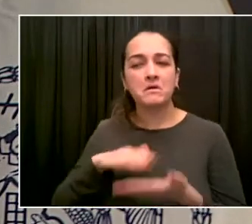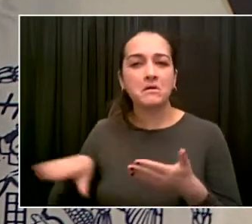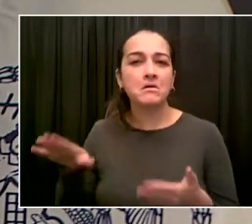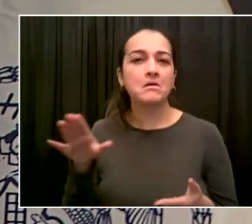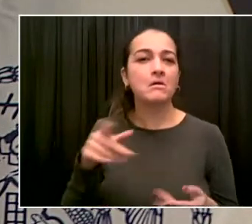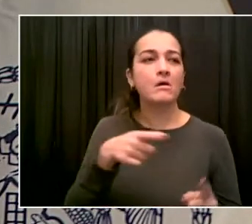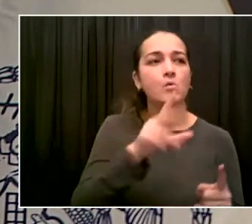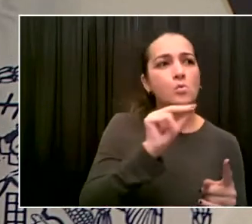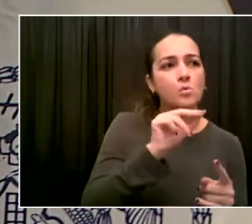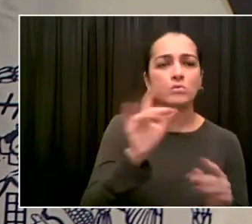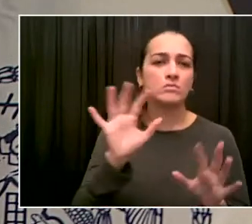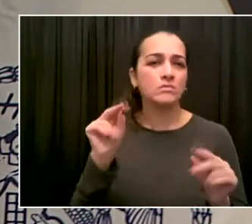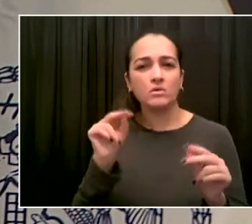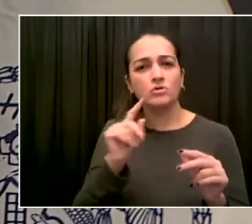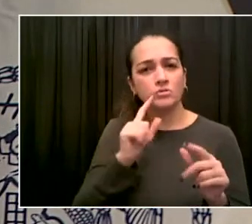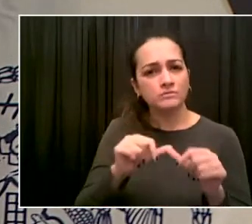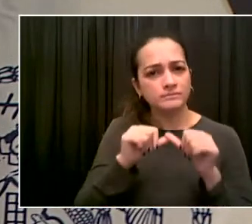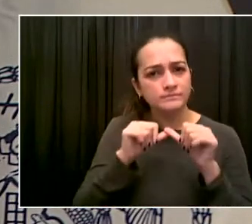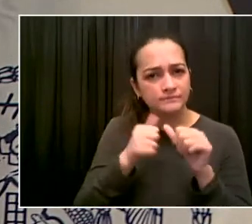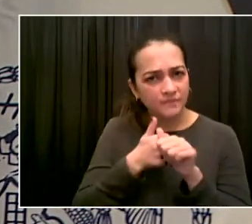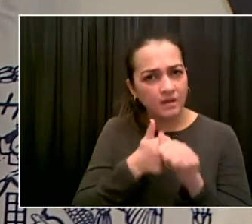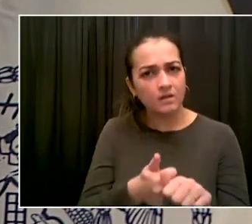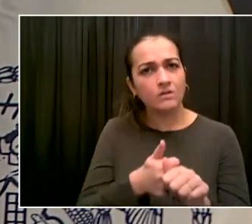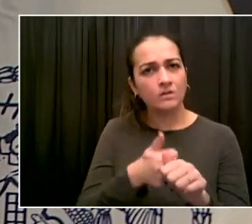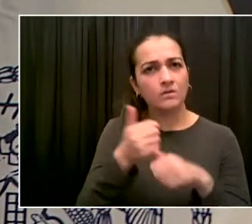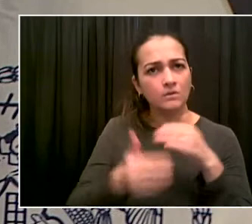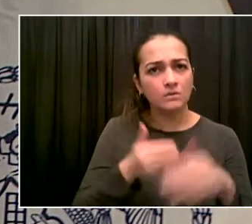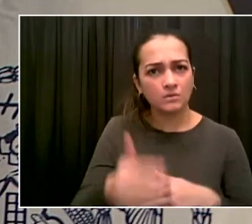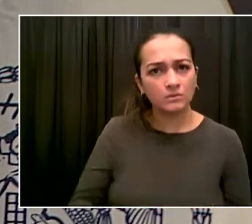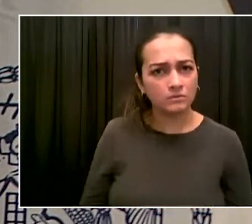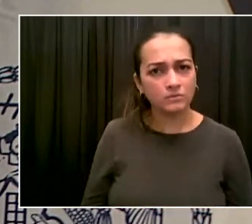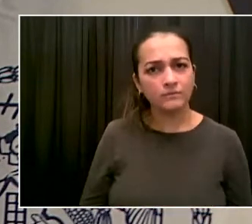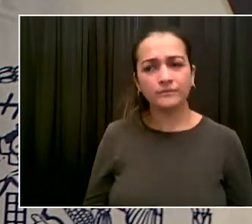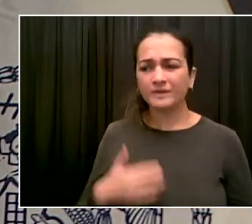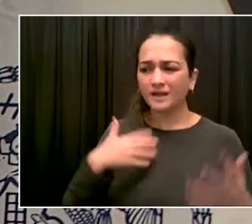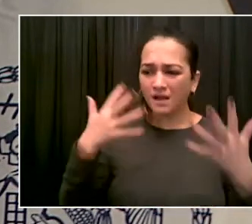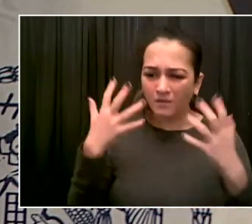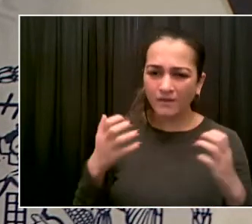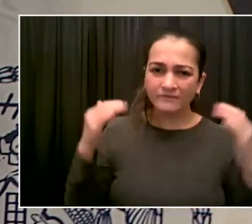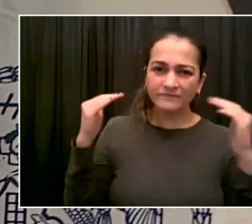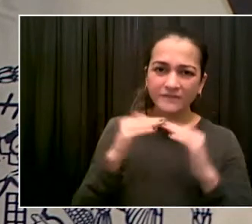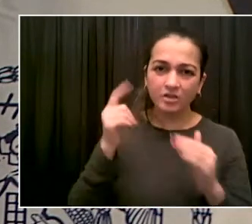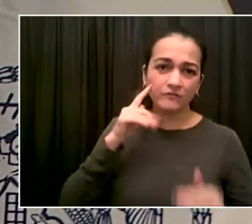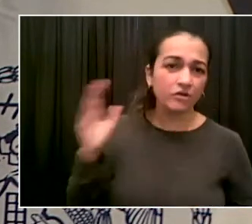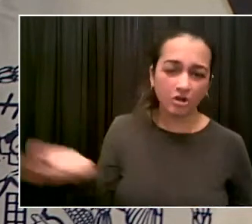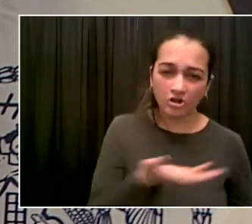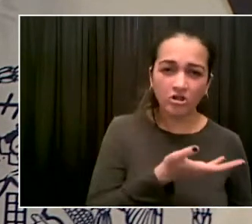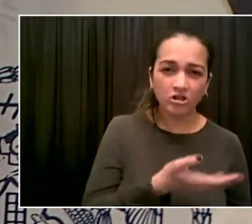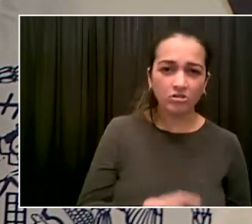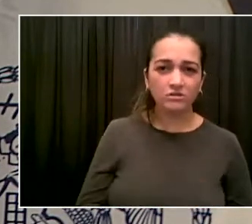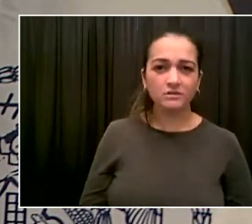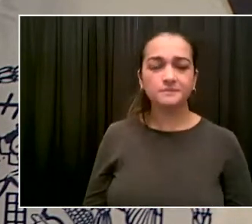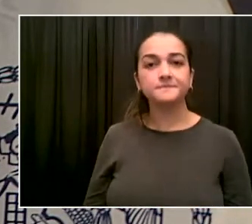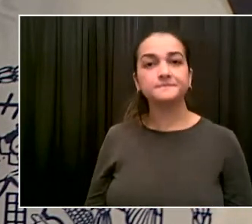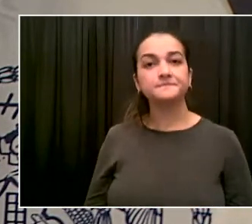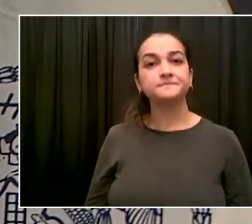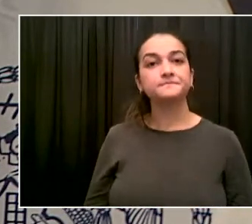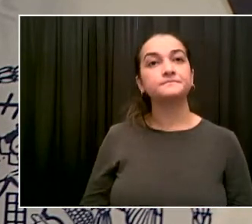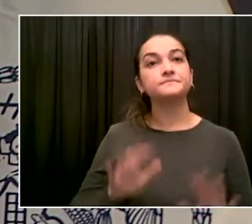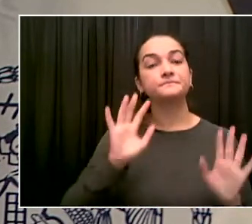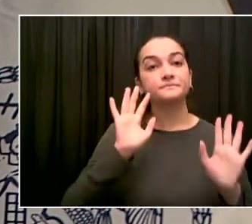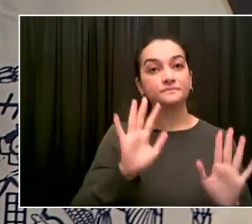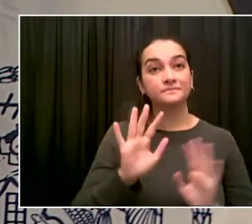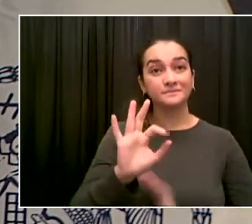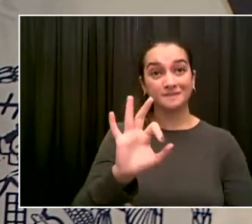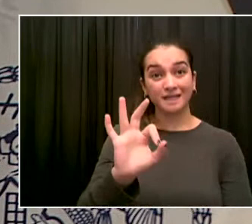tried to create a fair process. That's why 91% of the workforce said, yes, it was a fair process. They knew it was a